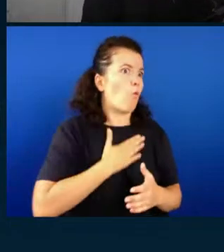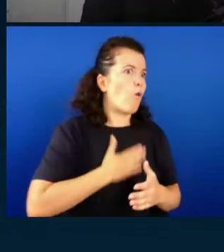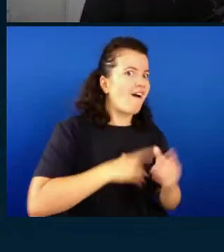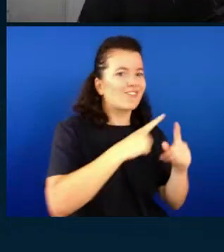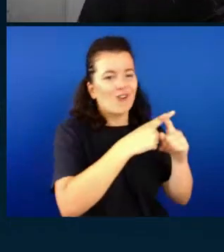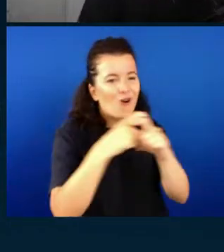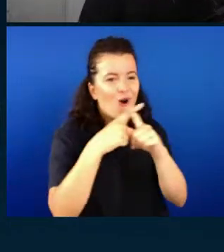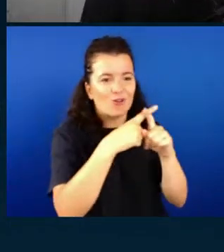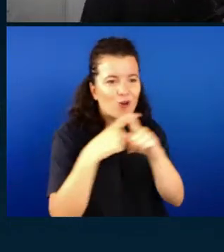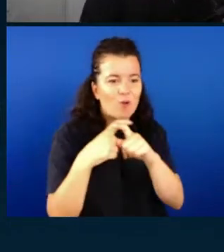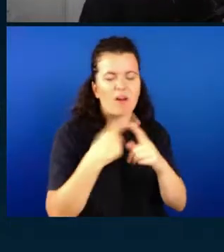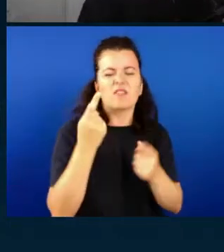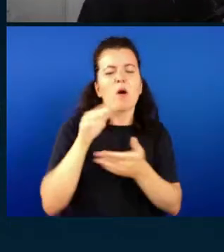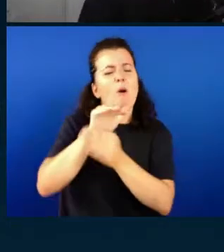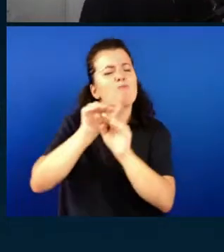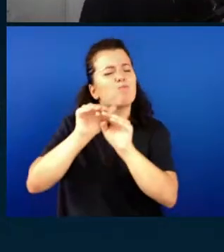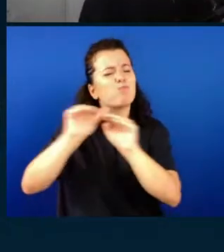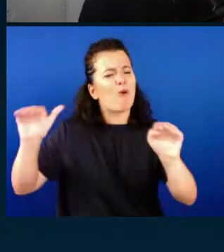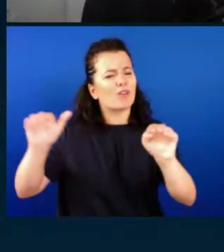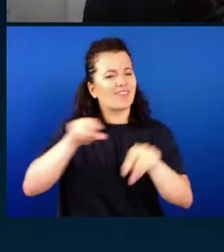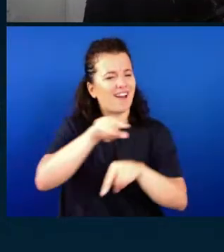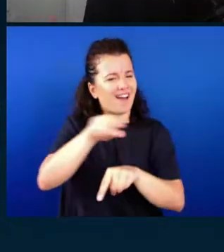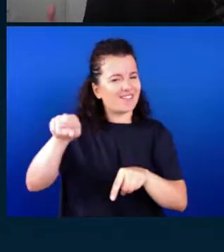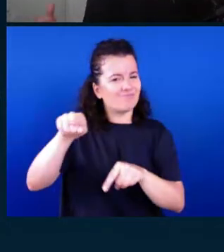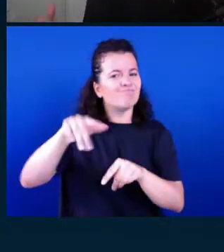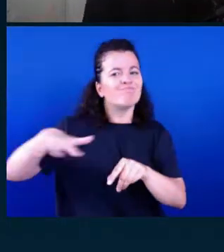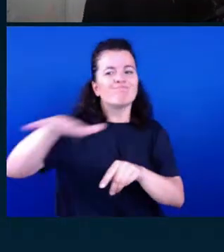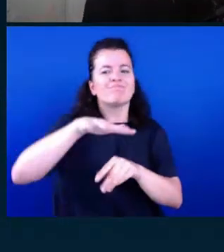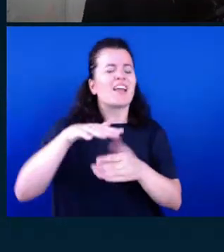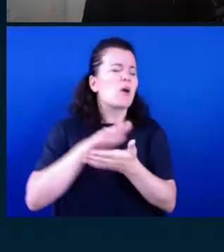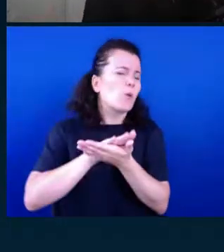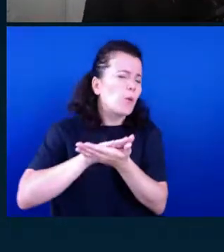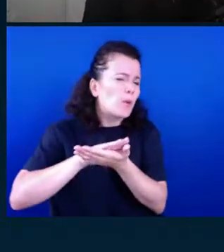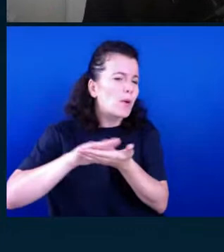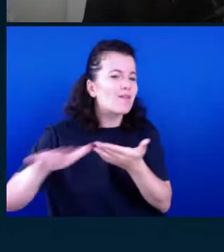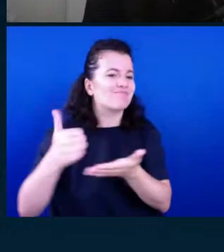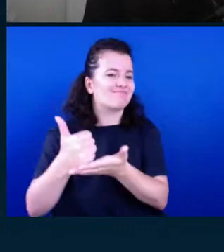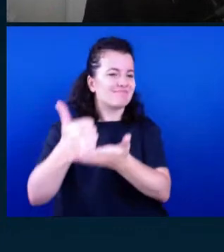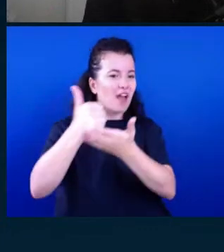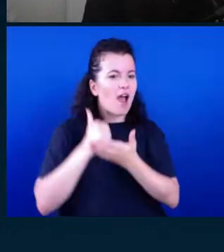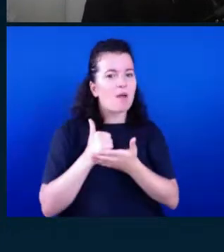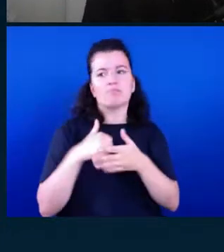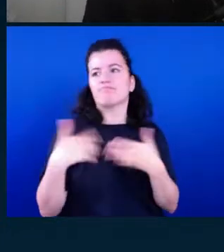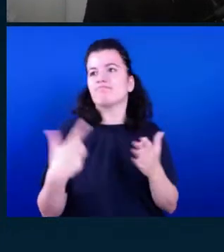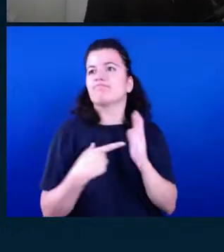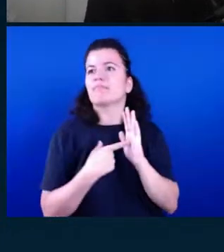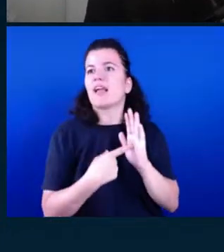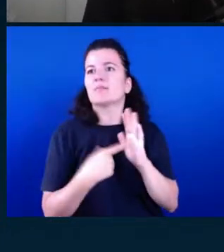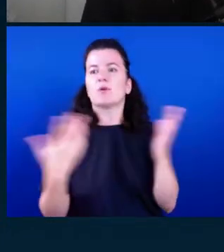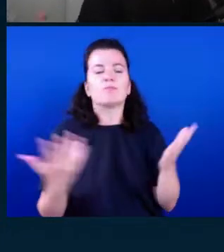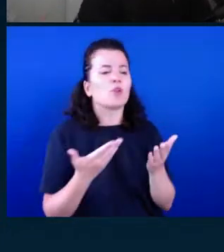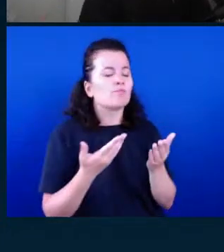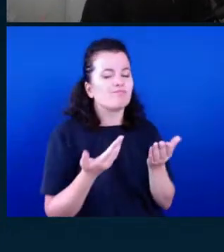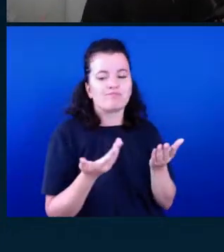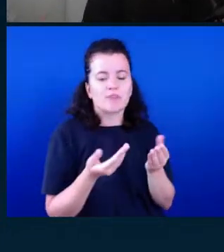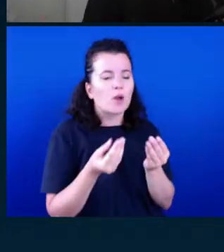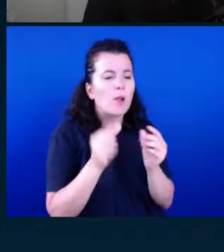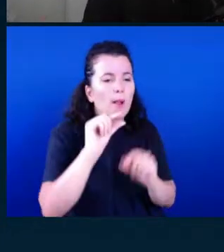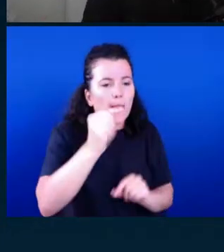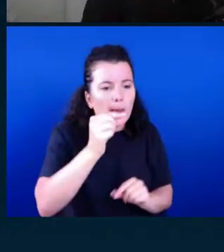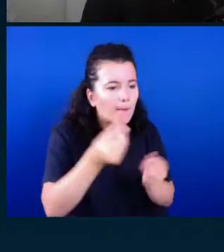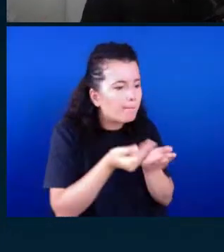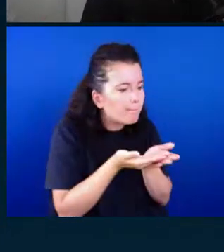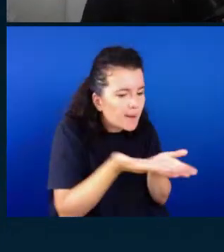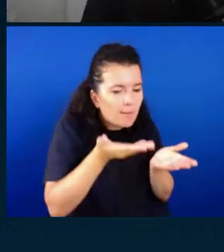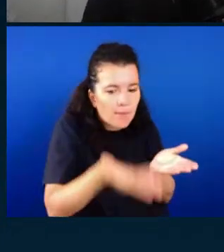the portal is pretty nice. And it can really help you if you're developing small things or want to understand how